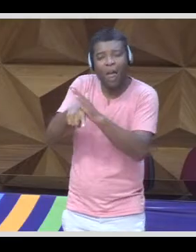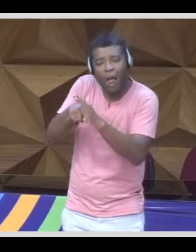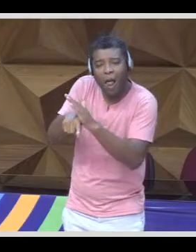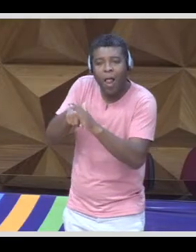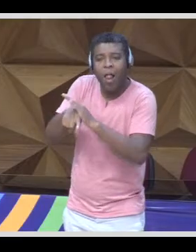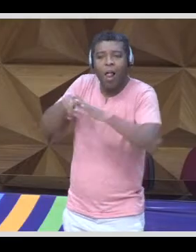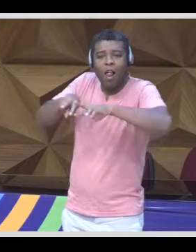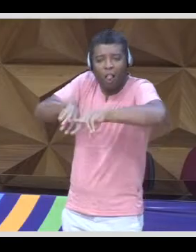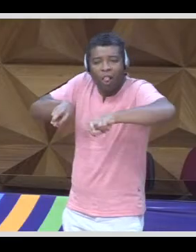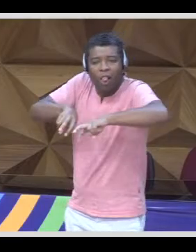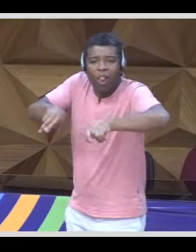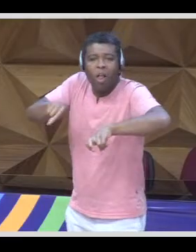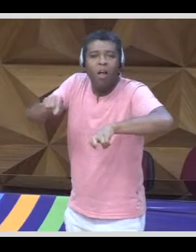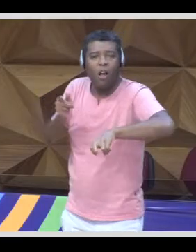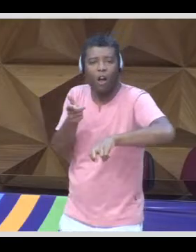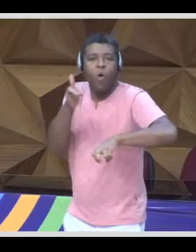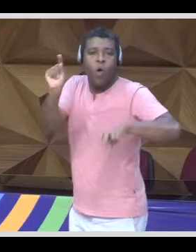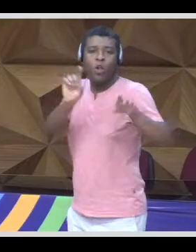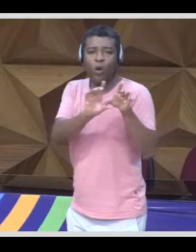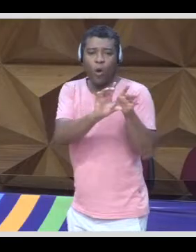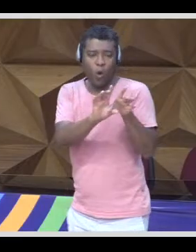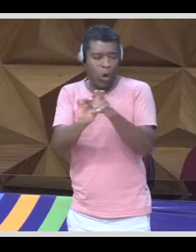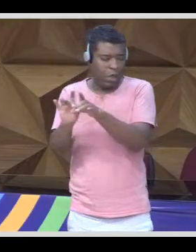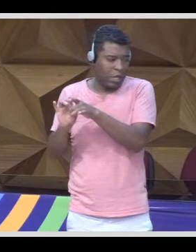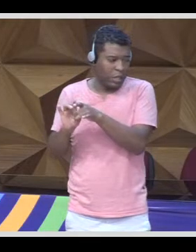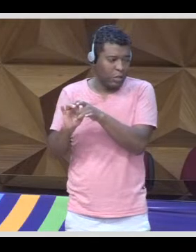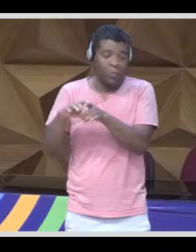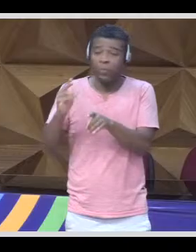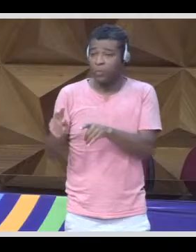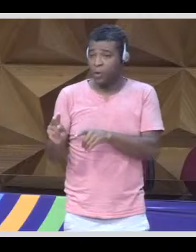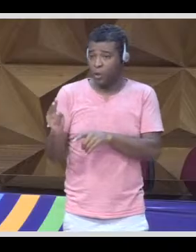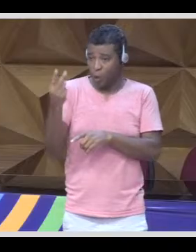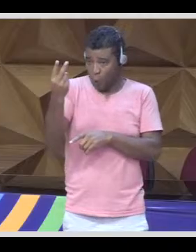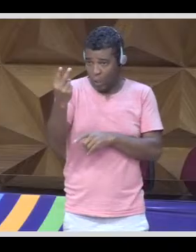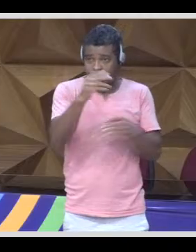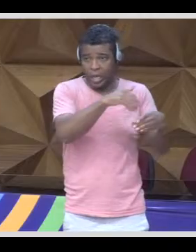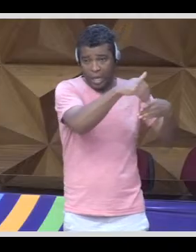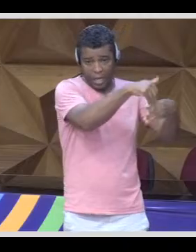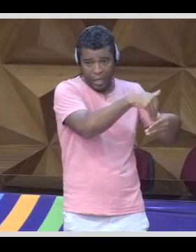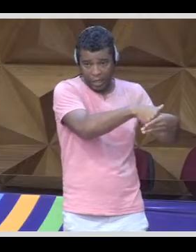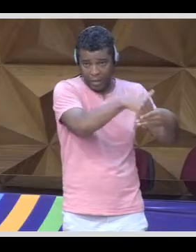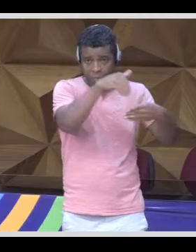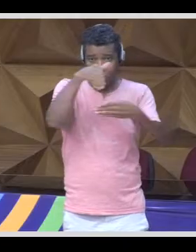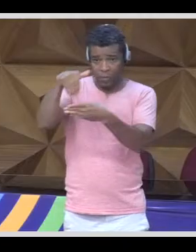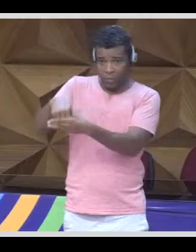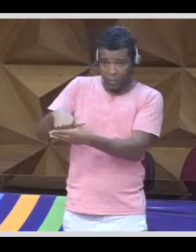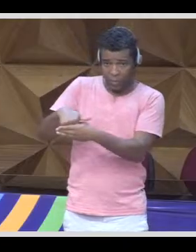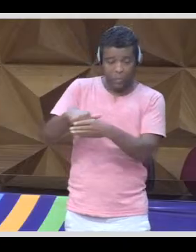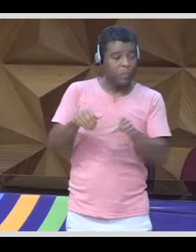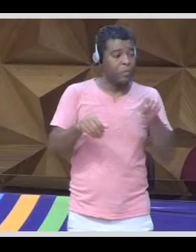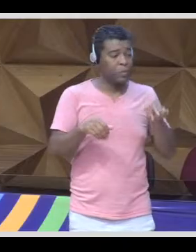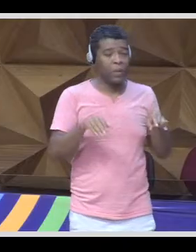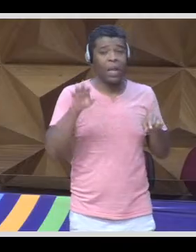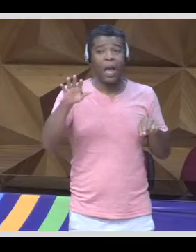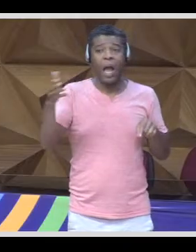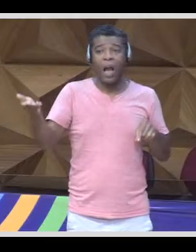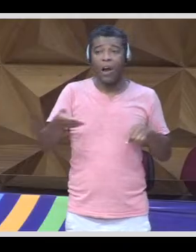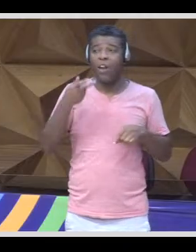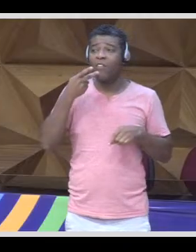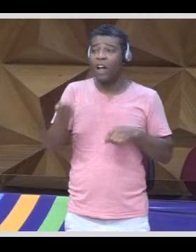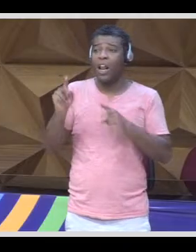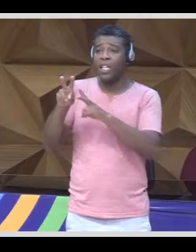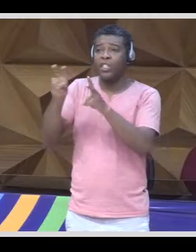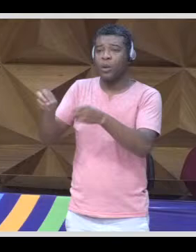two different contexts, 2 elections. And now I'm going to talk about the last Brazilian election,